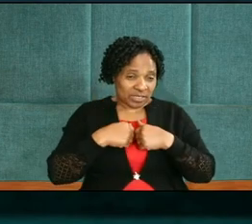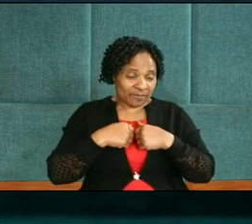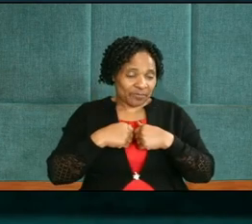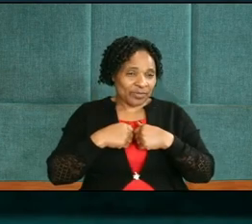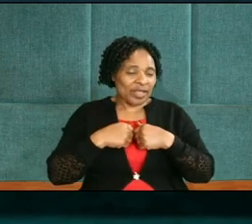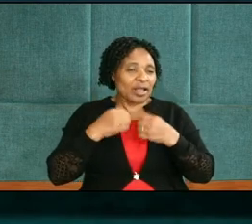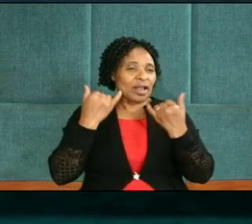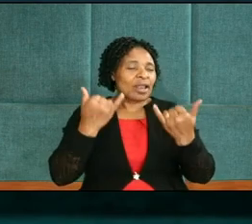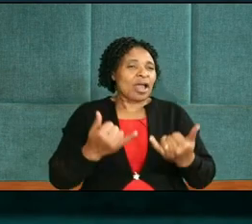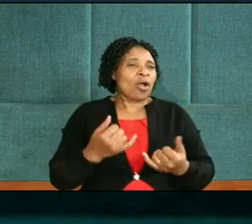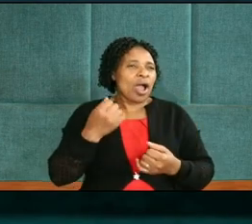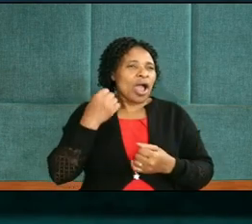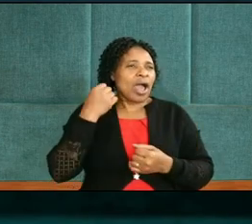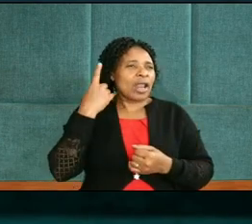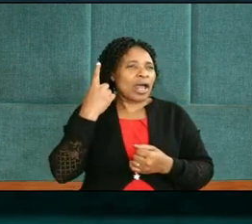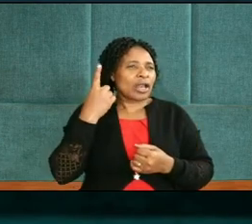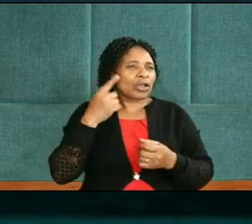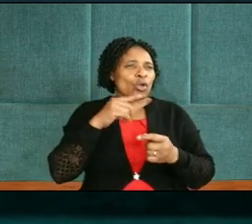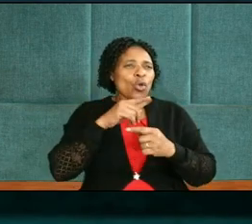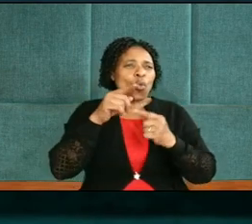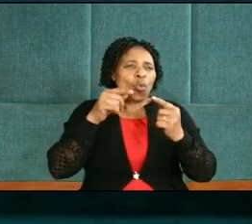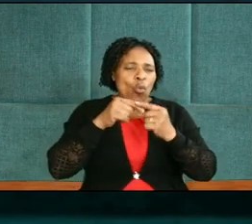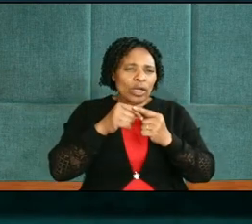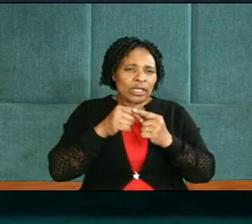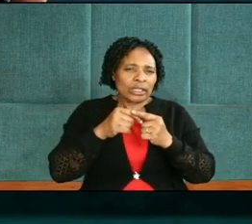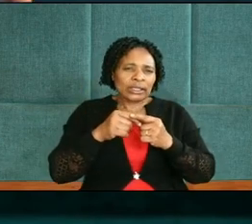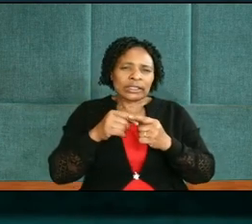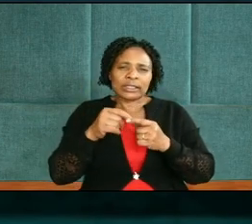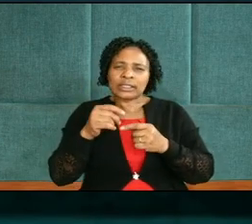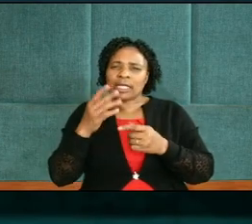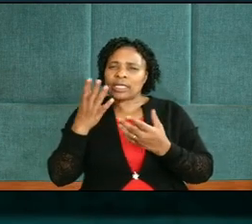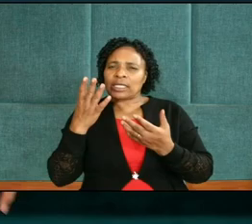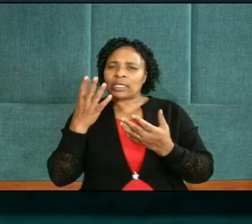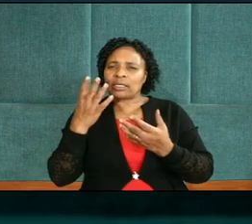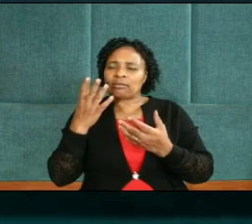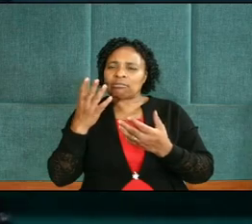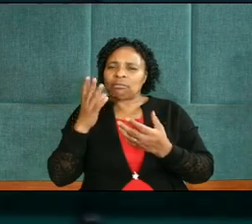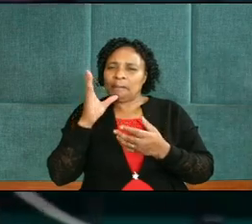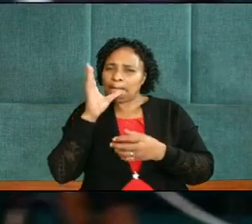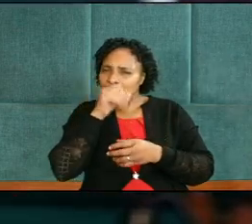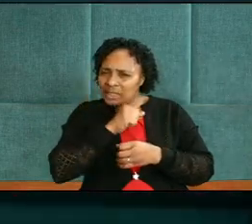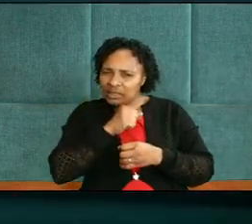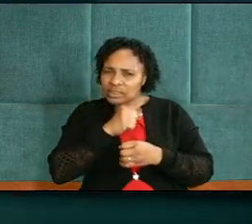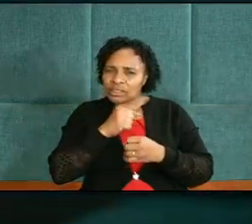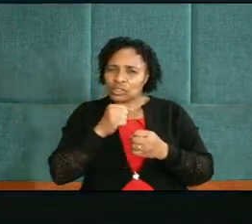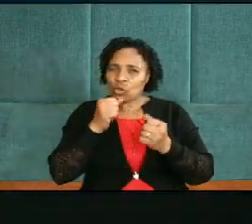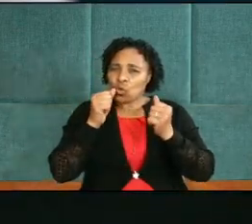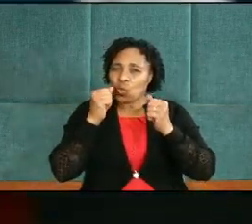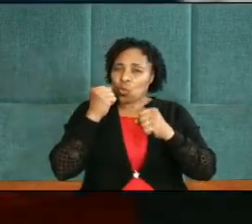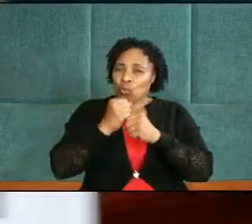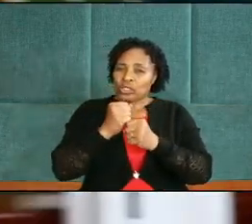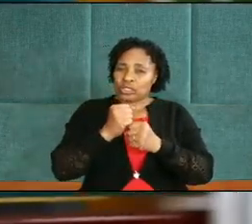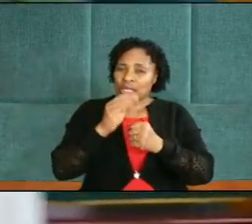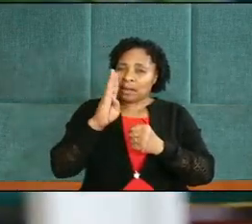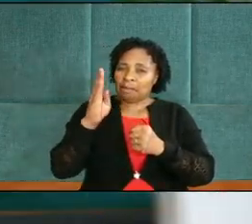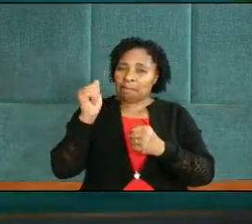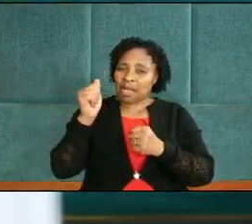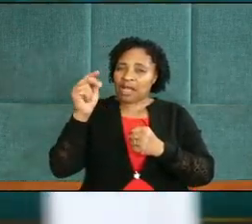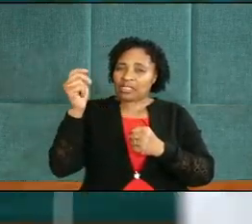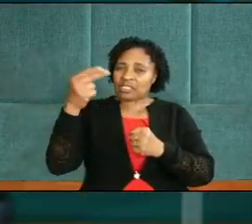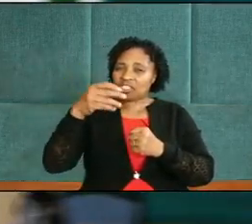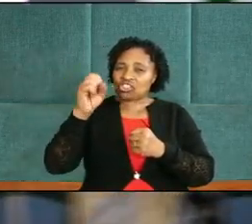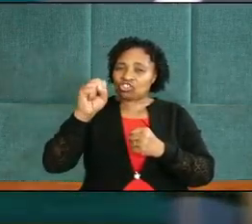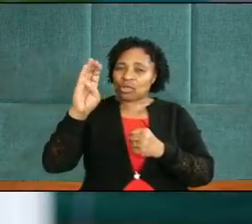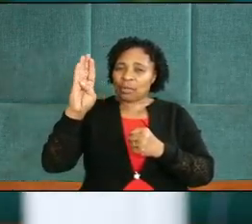David messed up with Bathsheba, you remember that stuff? Yeah. When he had sex with the man's